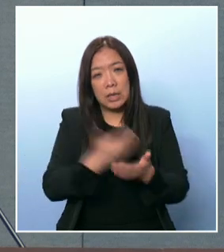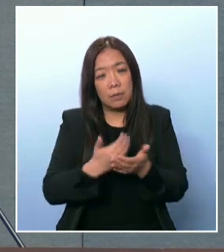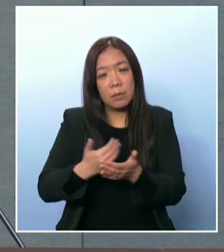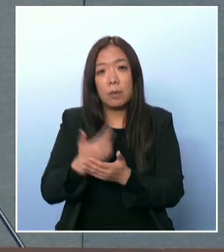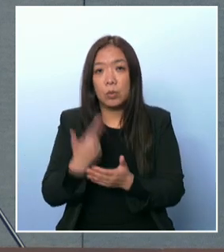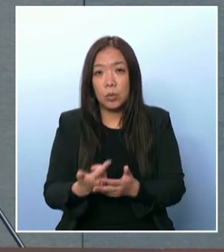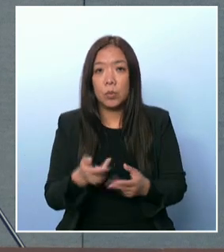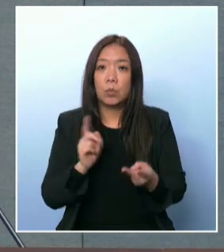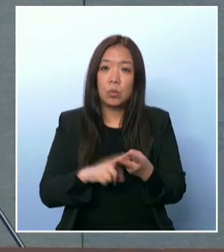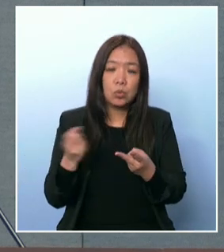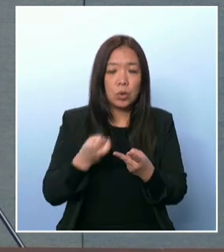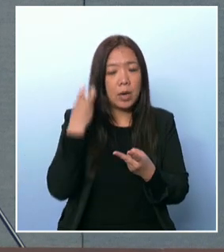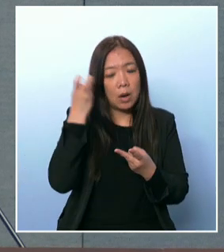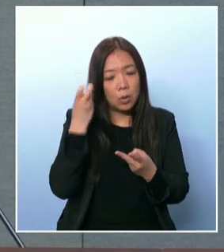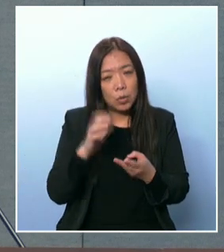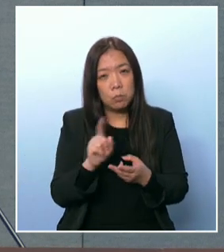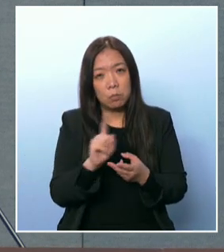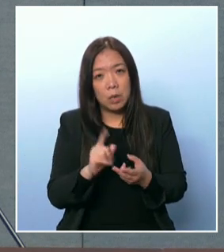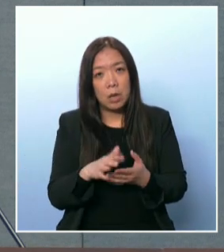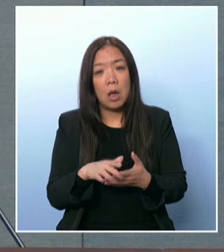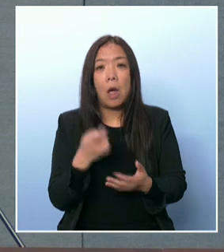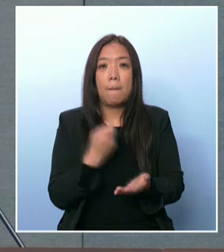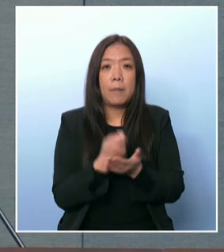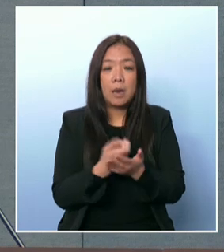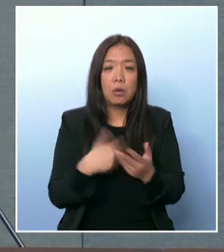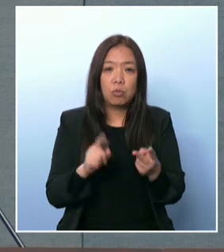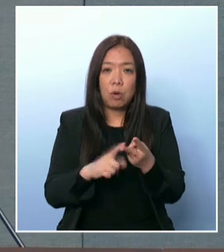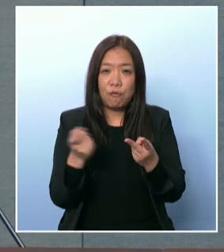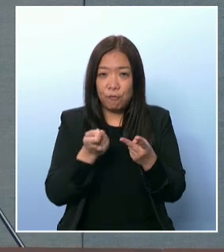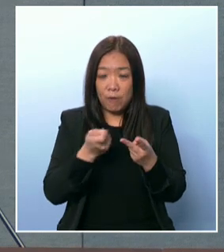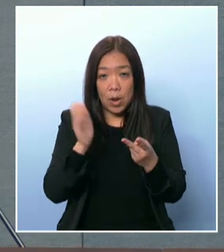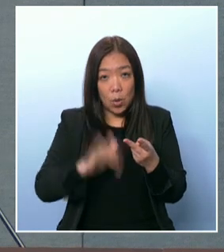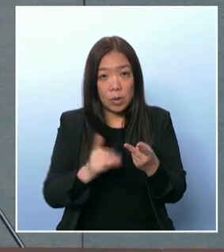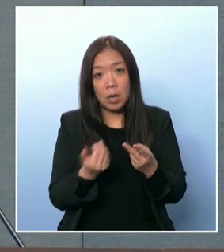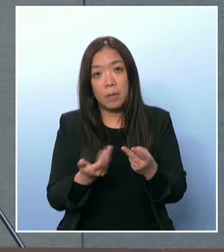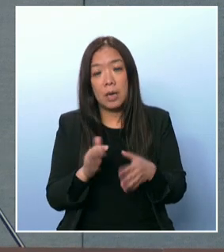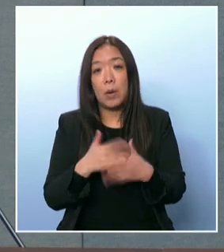project. That shows that we have exhausted our means to compress the cost.